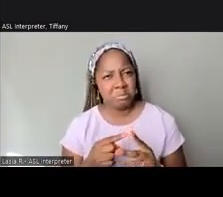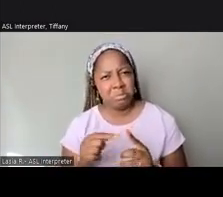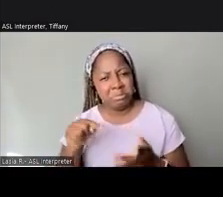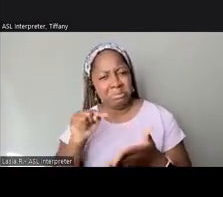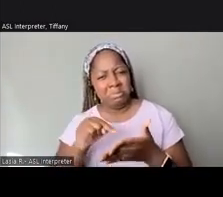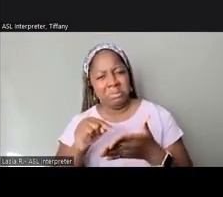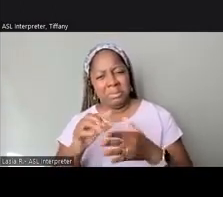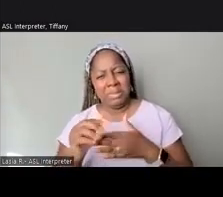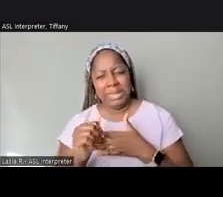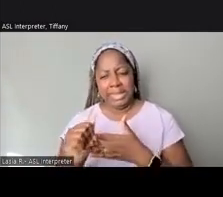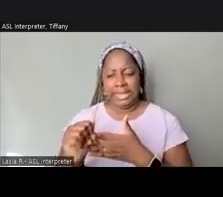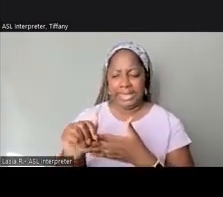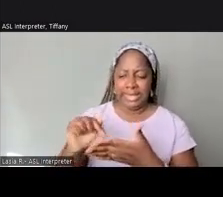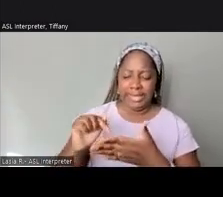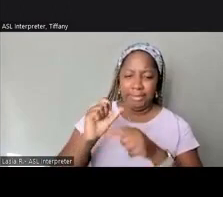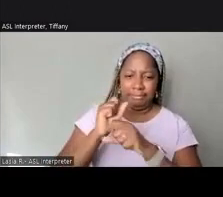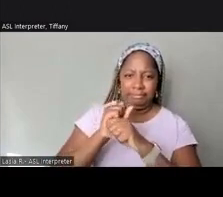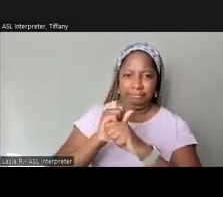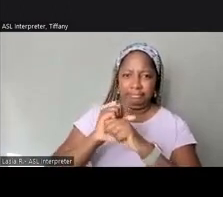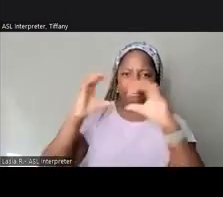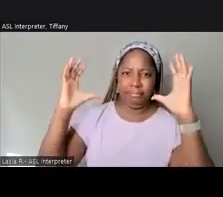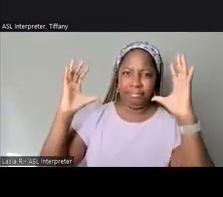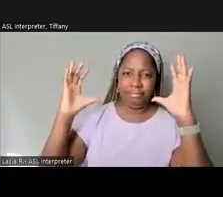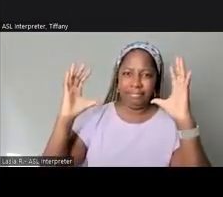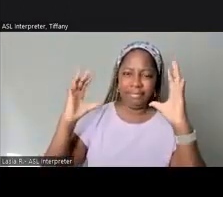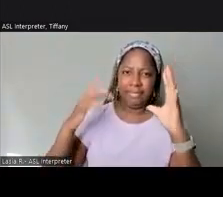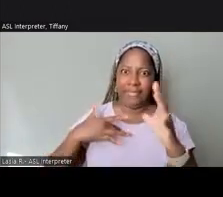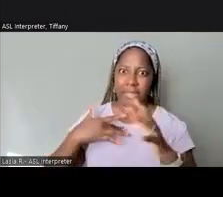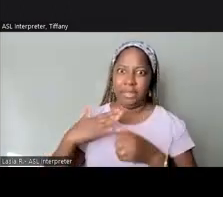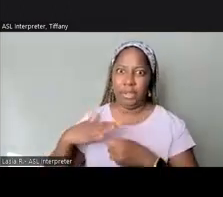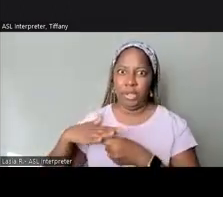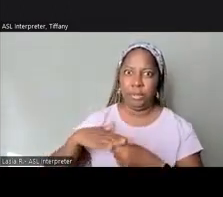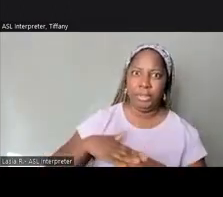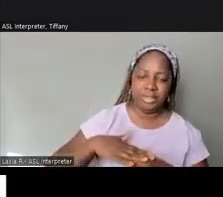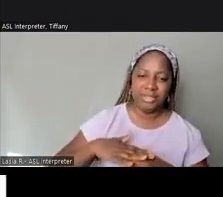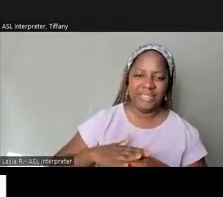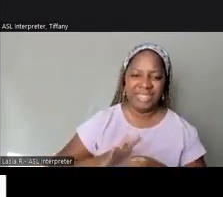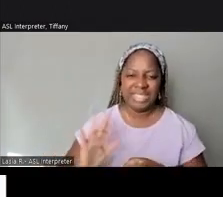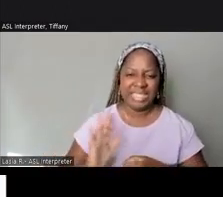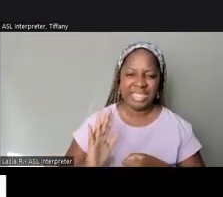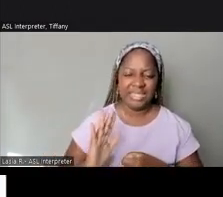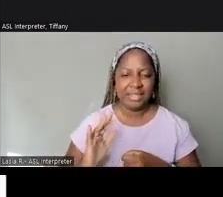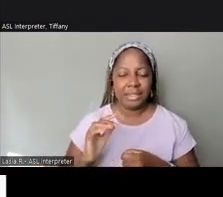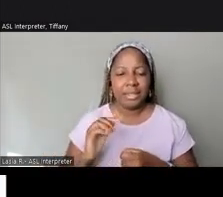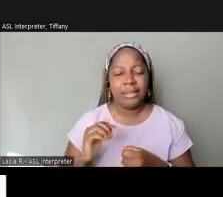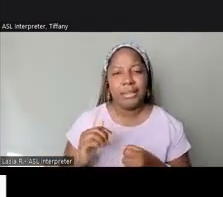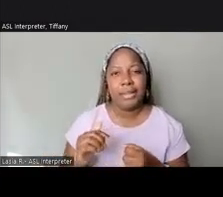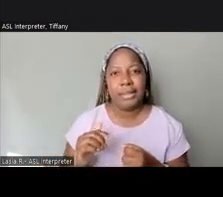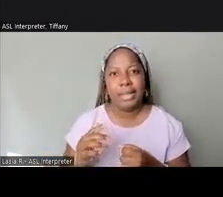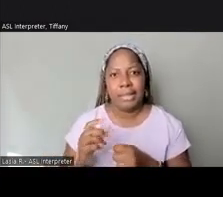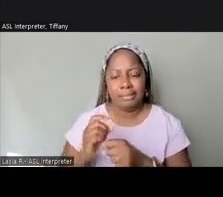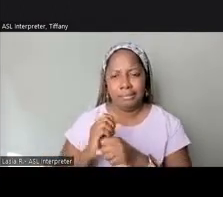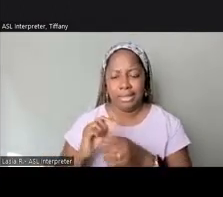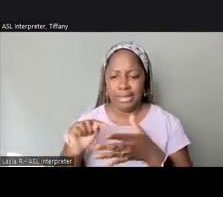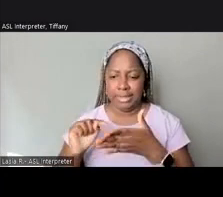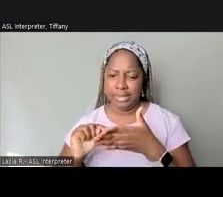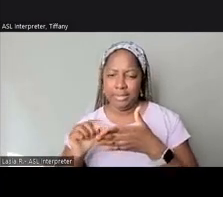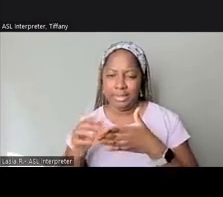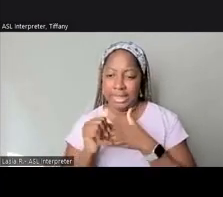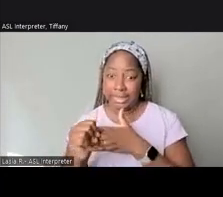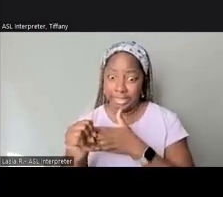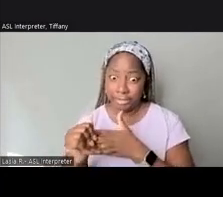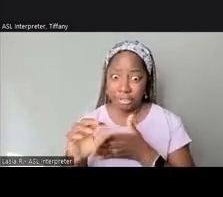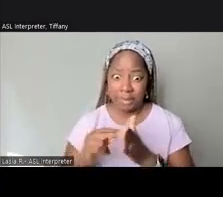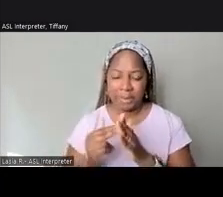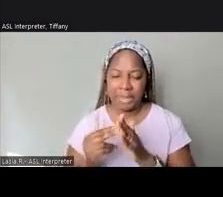isn't oppressive, right? That Right. leadership isn't a hierarchical oppressive word, but that it is a communal